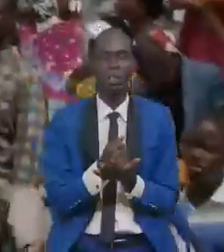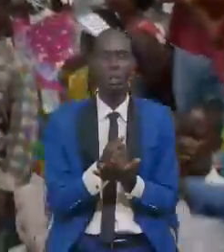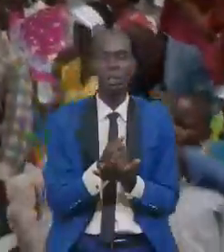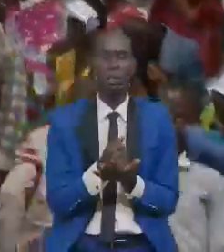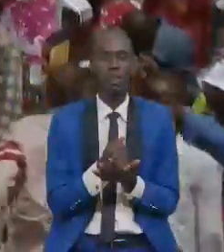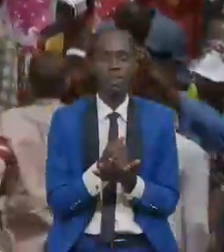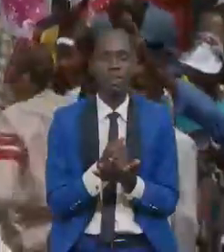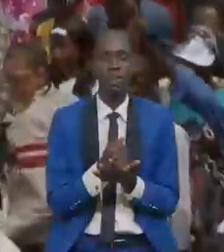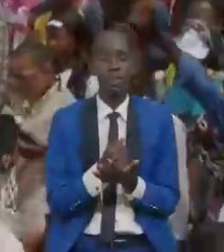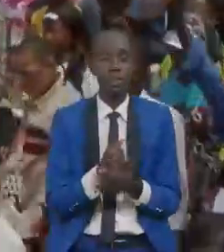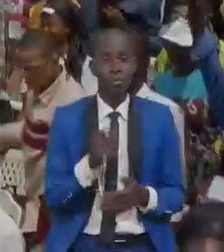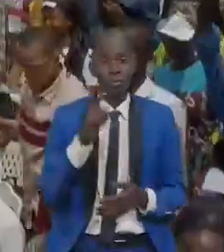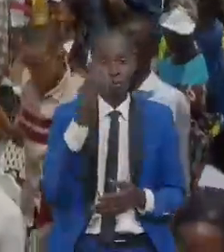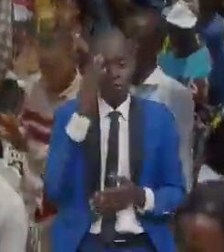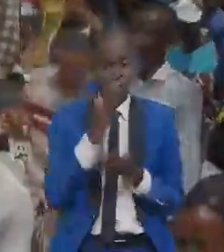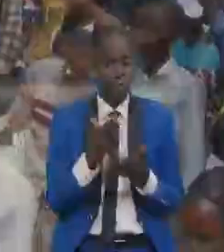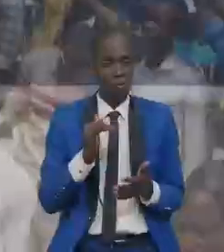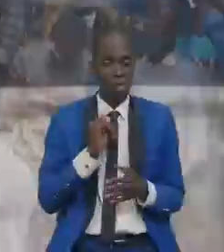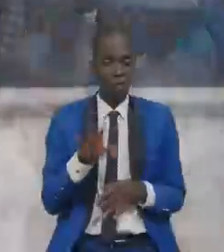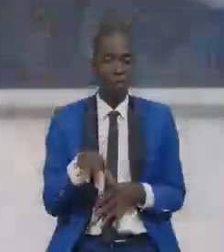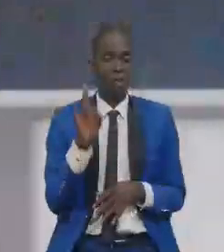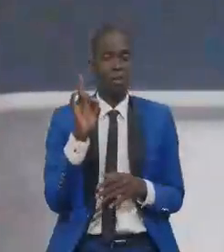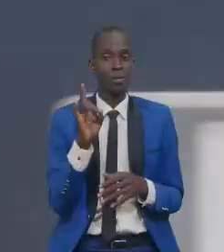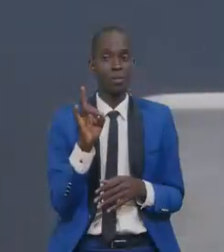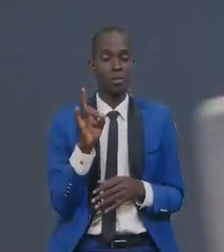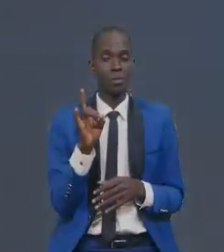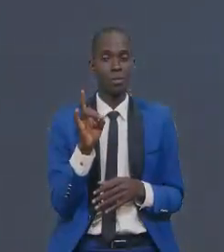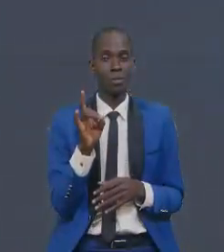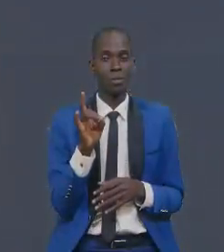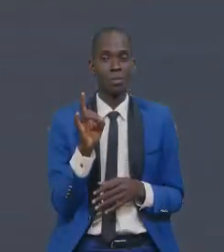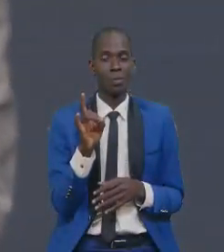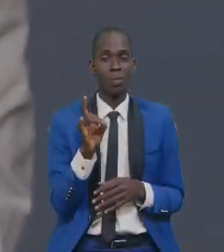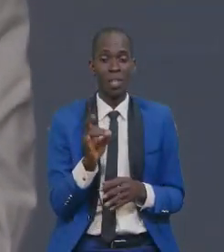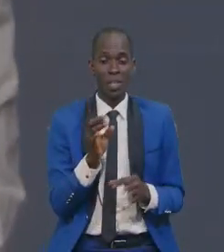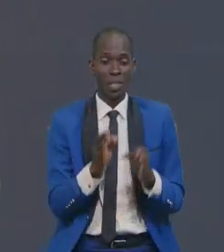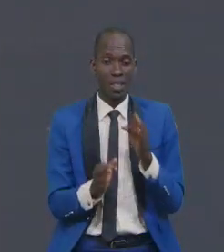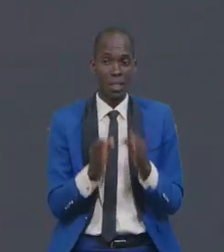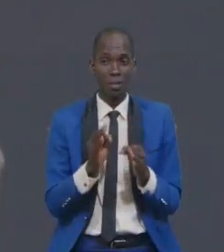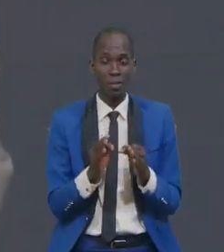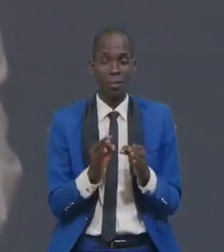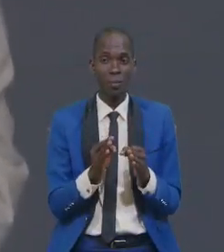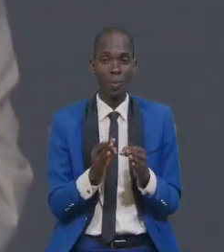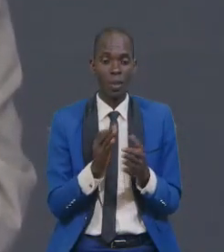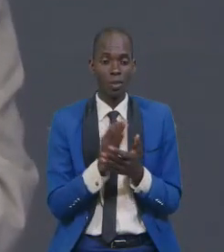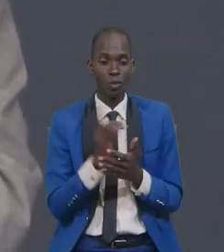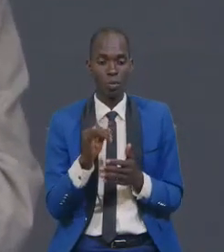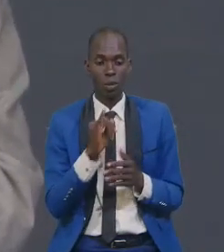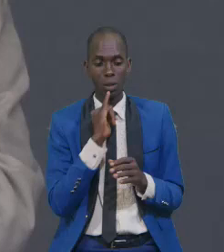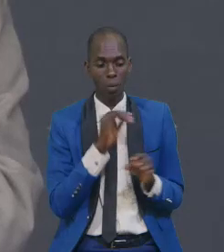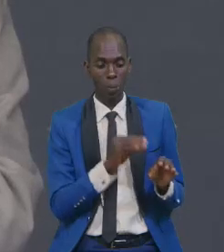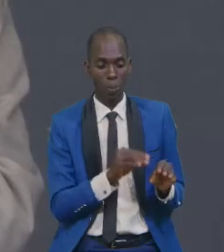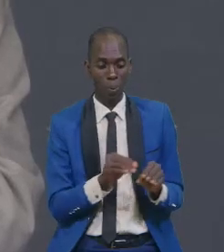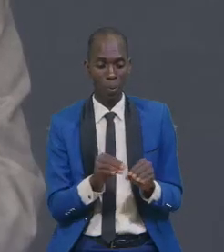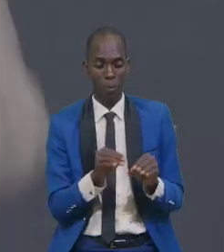You know something I discovered? If somebody is moving,